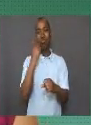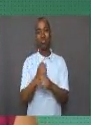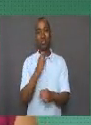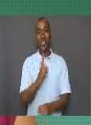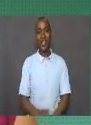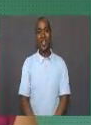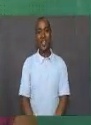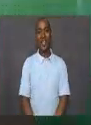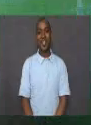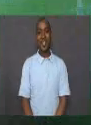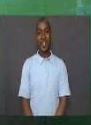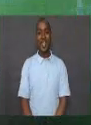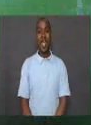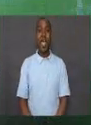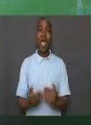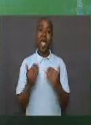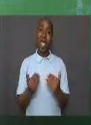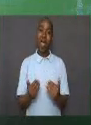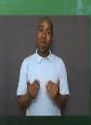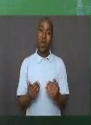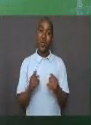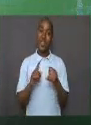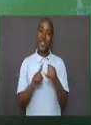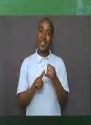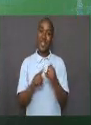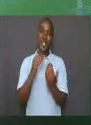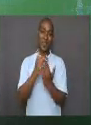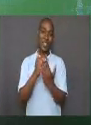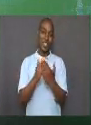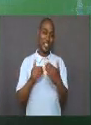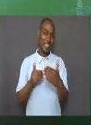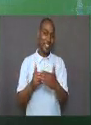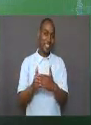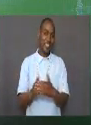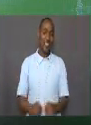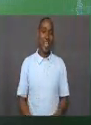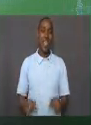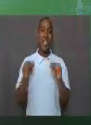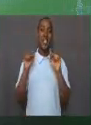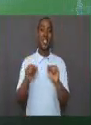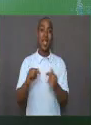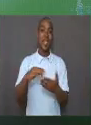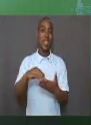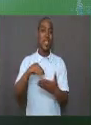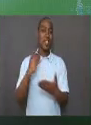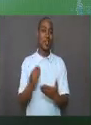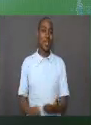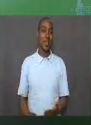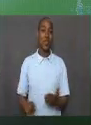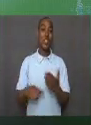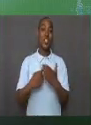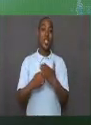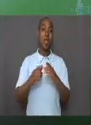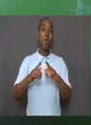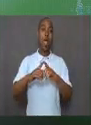great work. We have reached the end of our lesson. Today, we